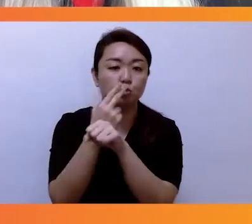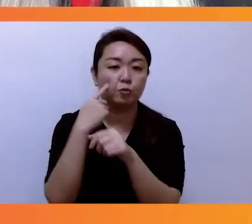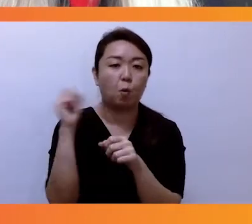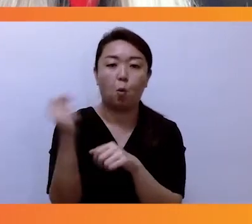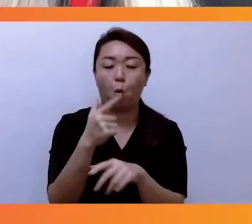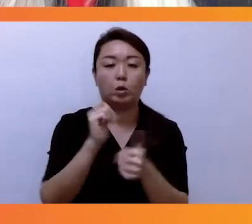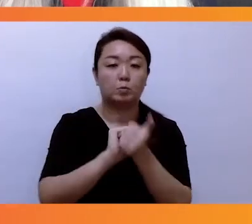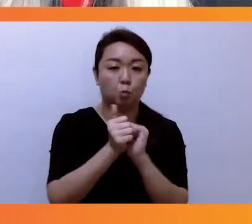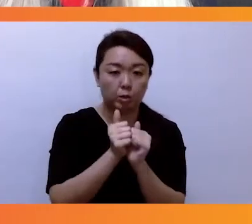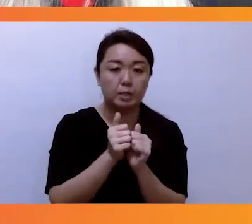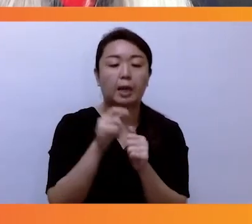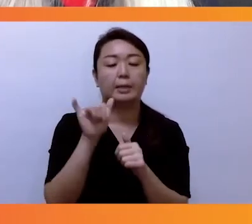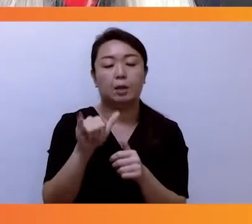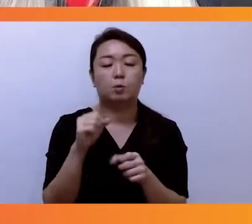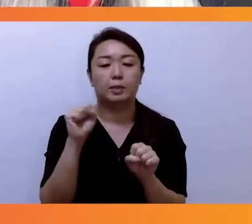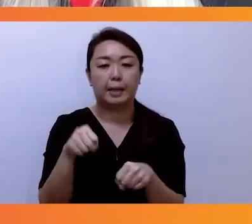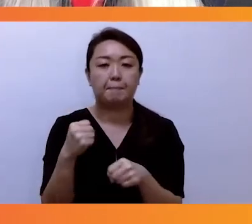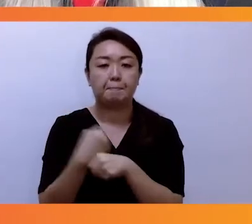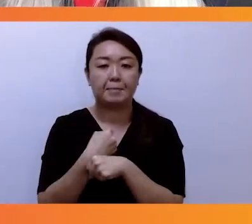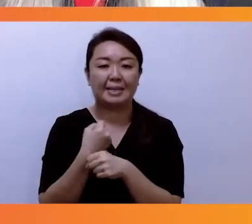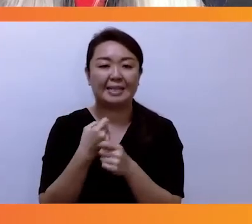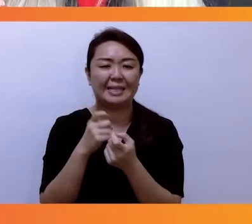sports, but then make it very